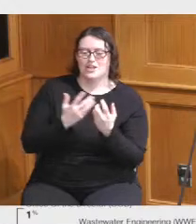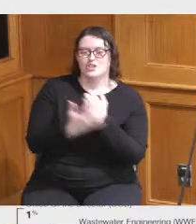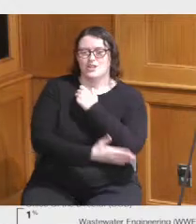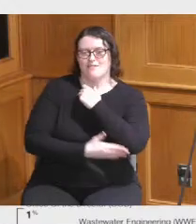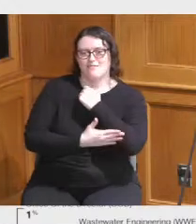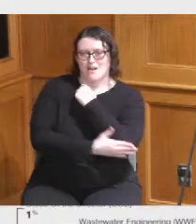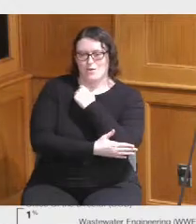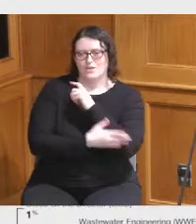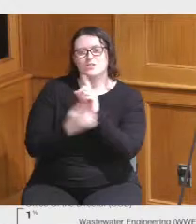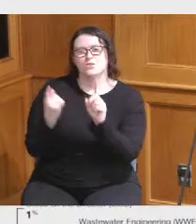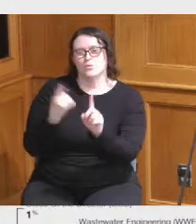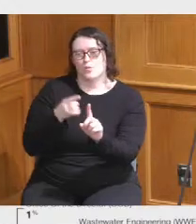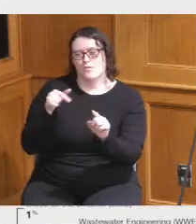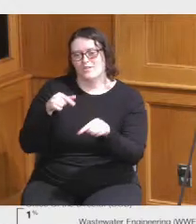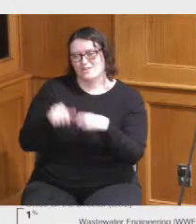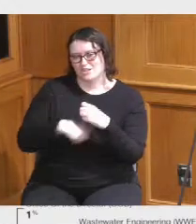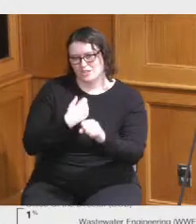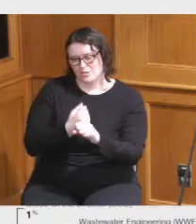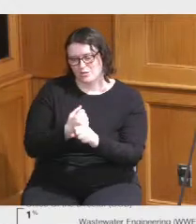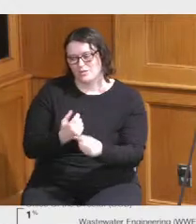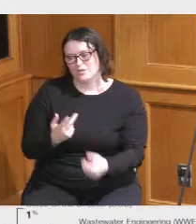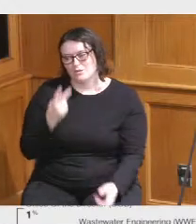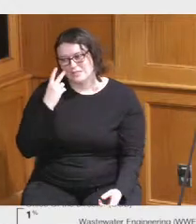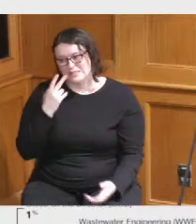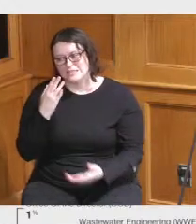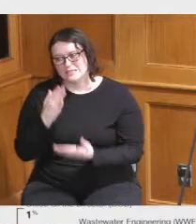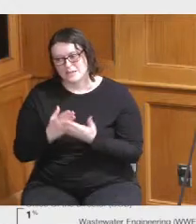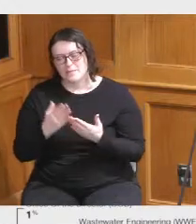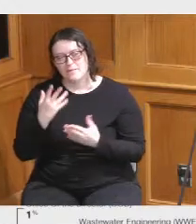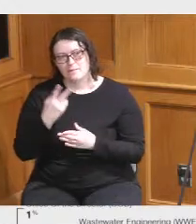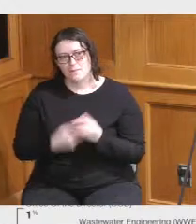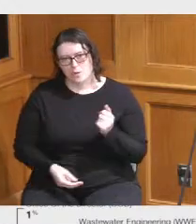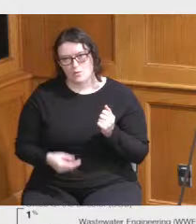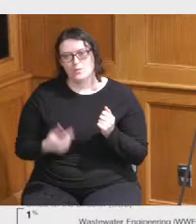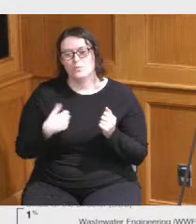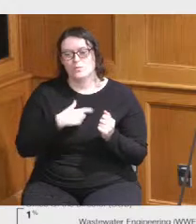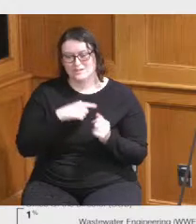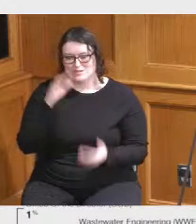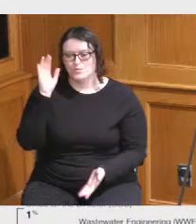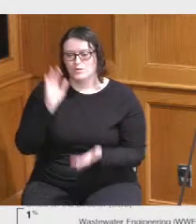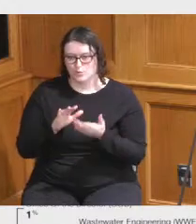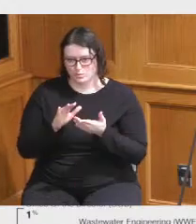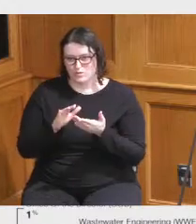Although, you see some of both, we were able to reduce the overall increase.